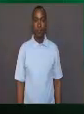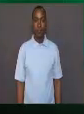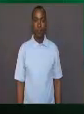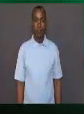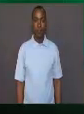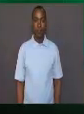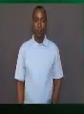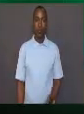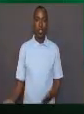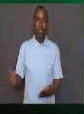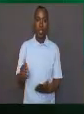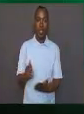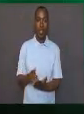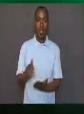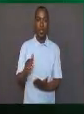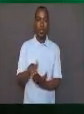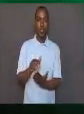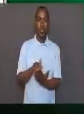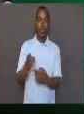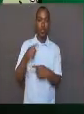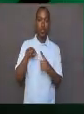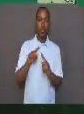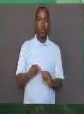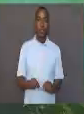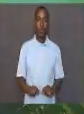Let's get back to our lesson.